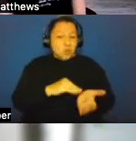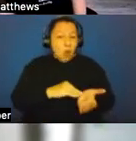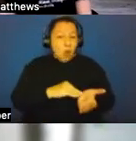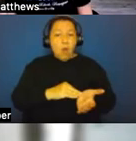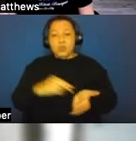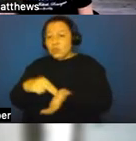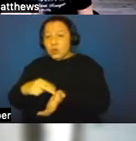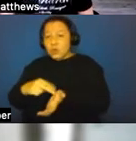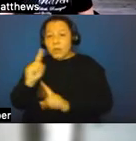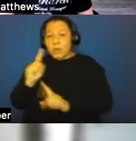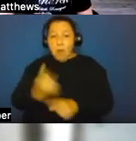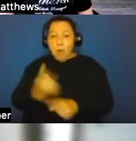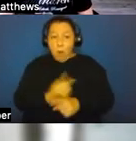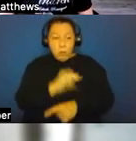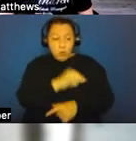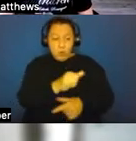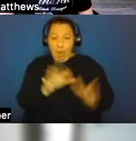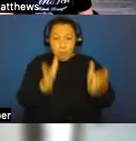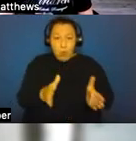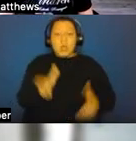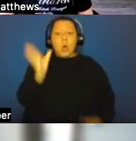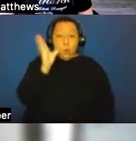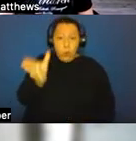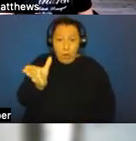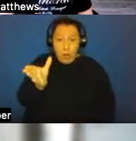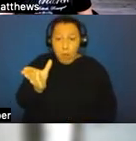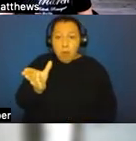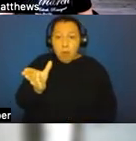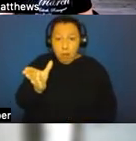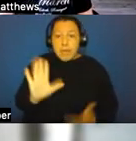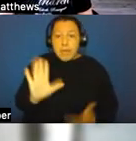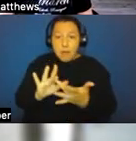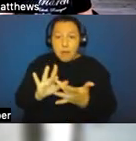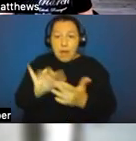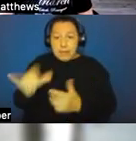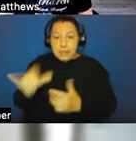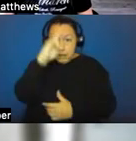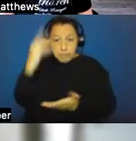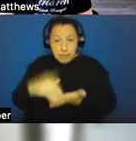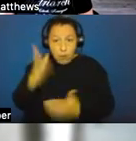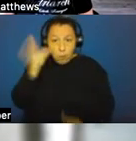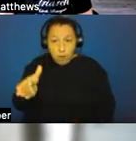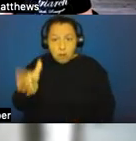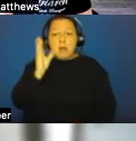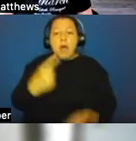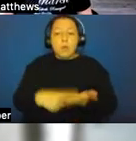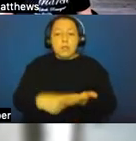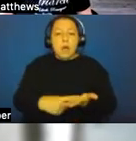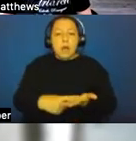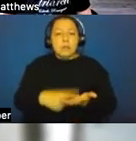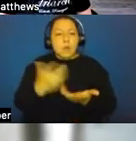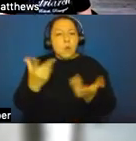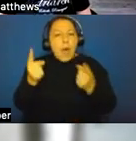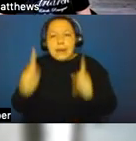that victim, we are going to follow up with that hospital. And we are going to talk about what happened and how we can